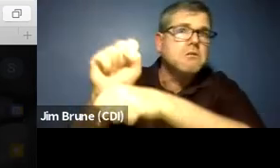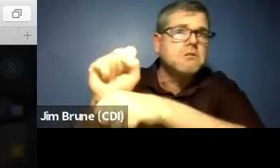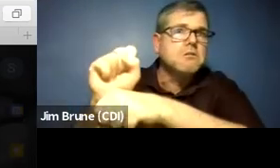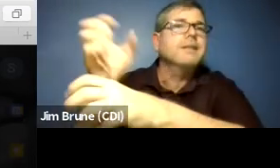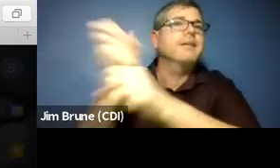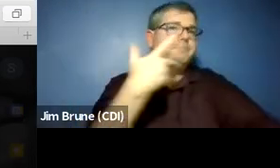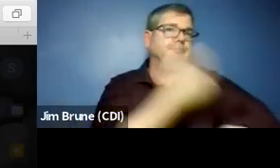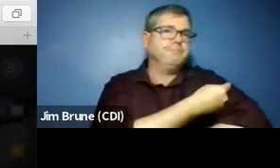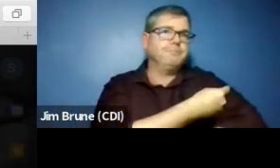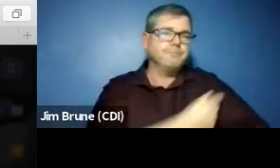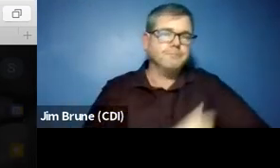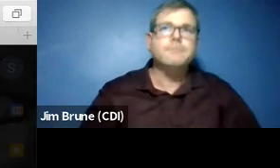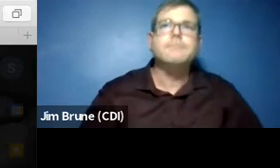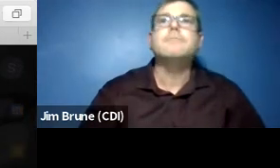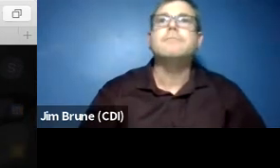And